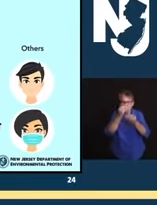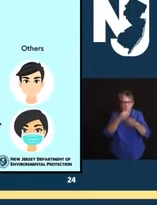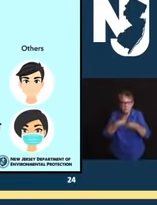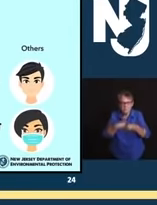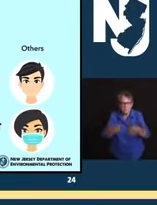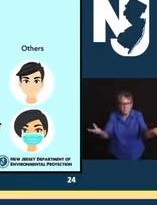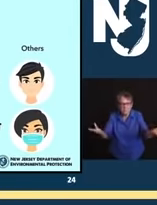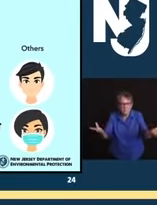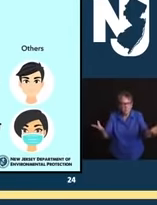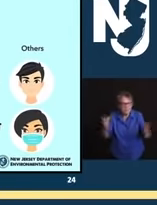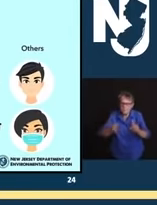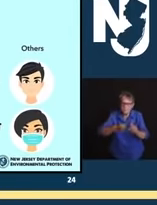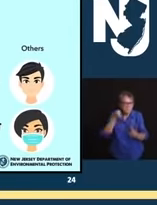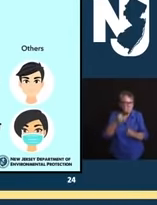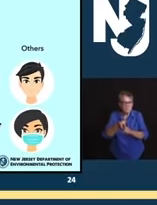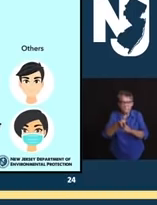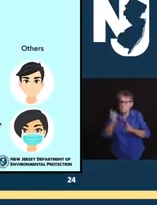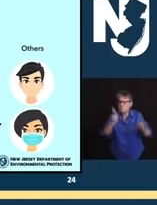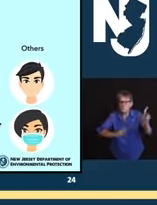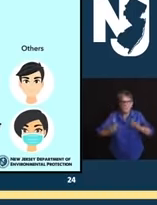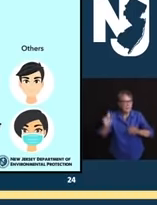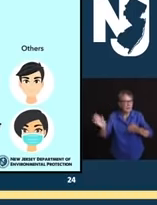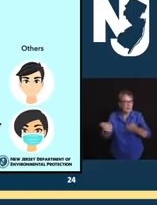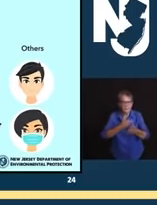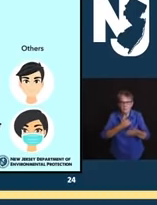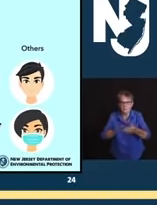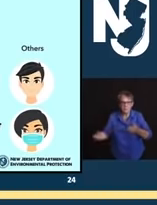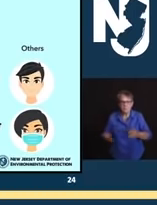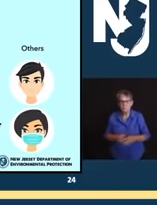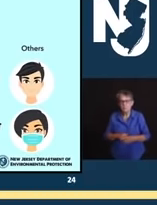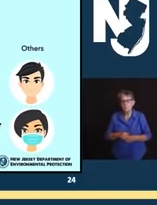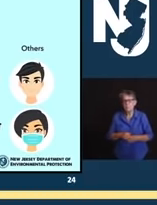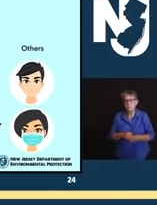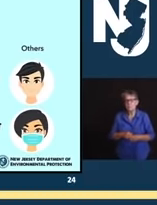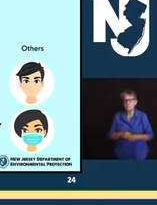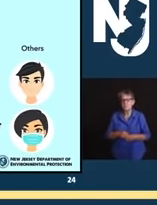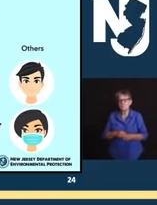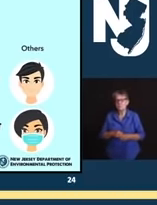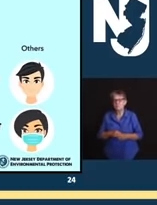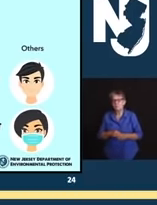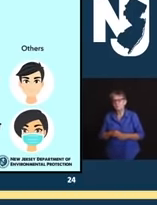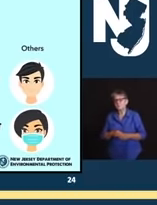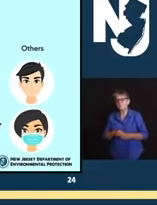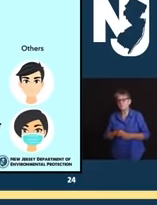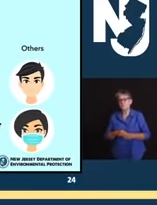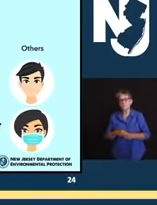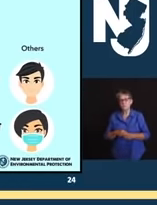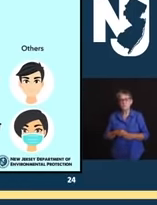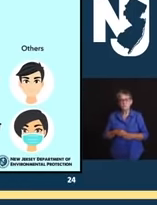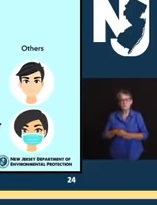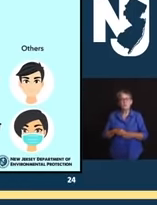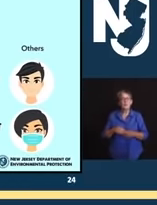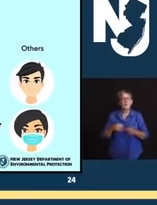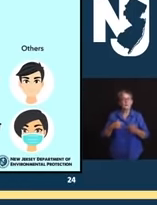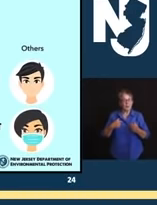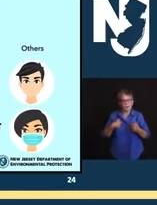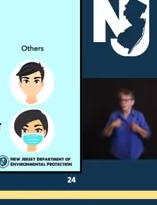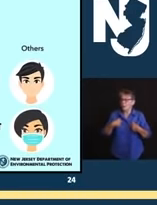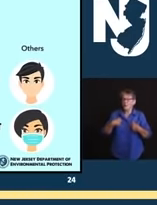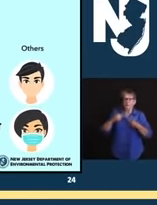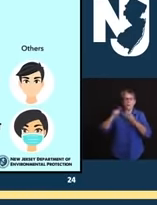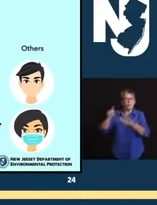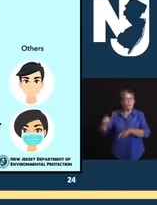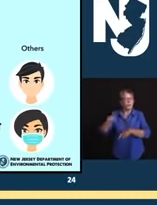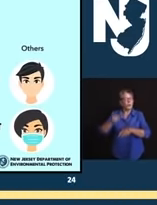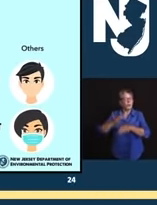to heart and wearing their masks. And to all of you, I thank you for being good role models for your friends and family and for your fellow New